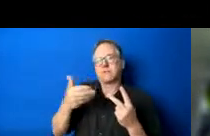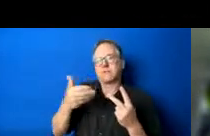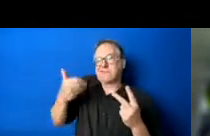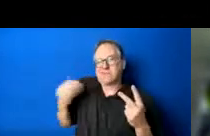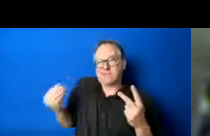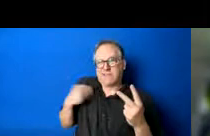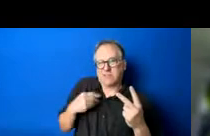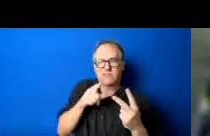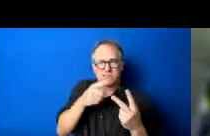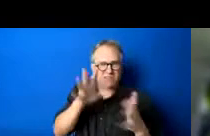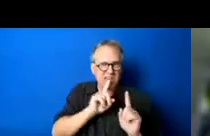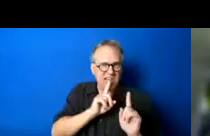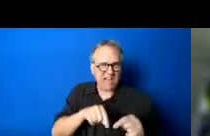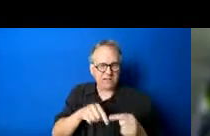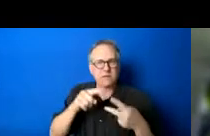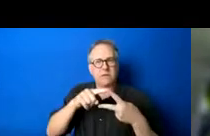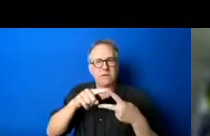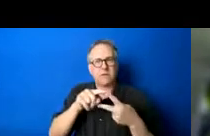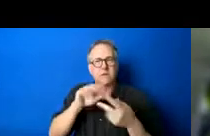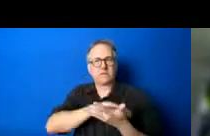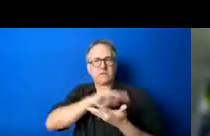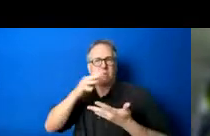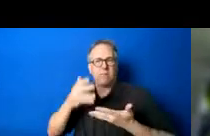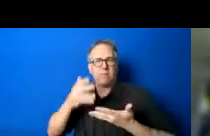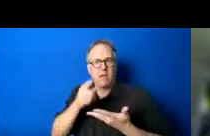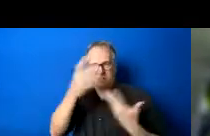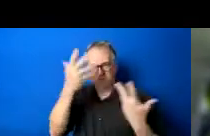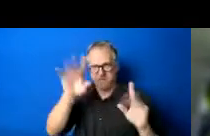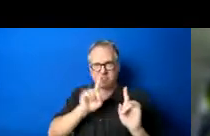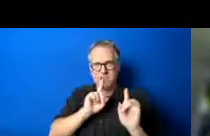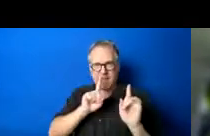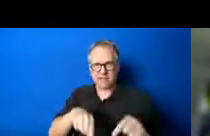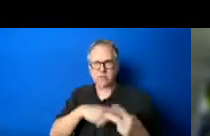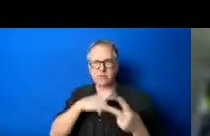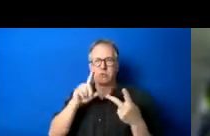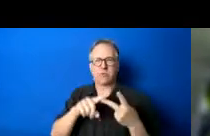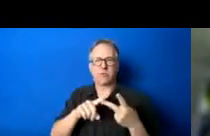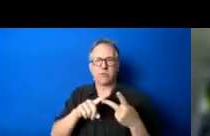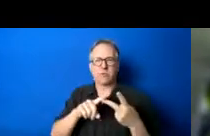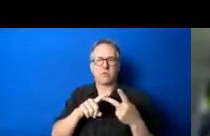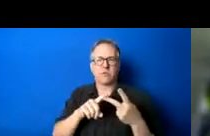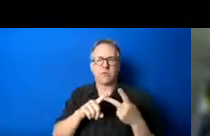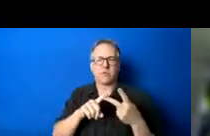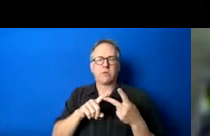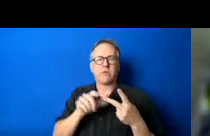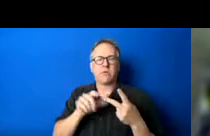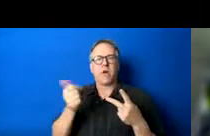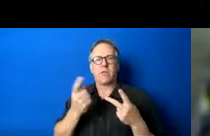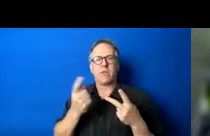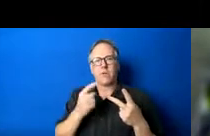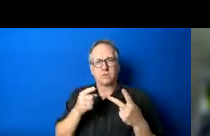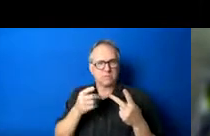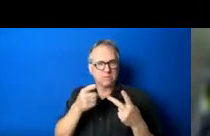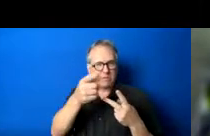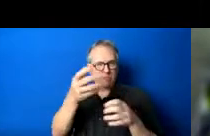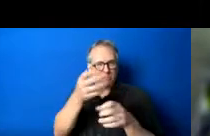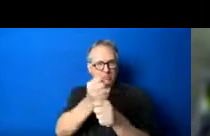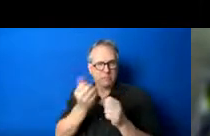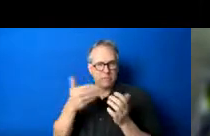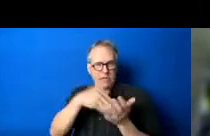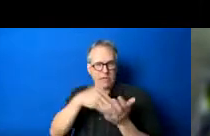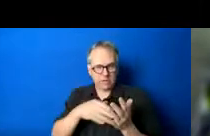One was about supply, which you just answered, and the other is about maybe you can summarize again. So our